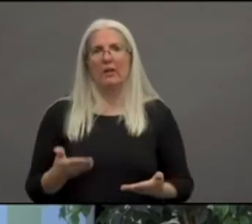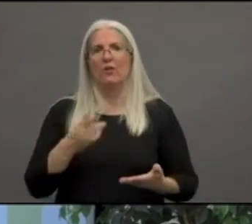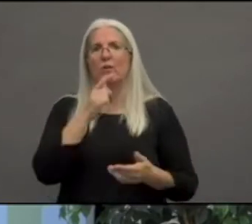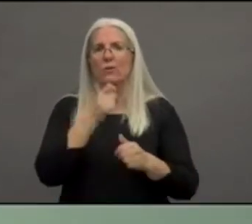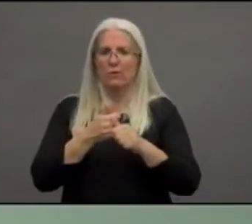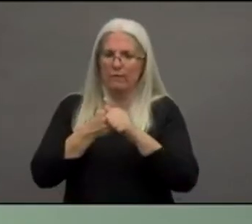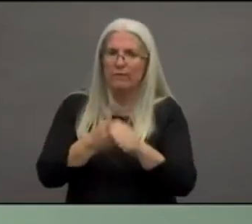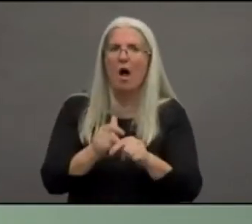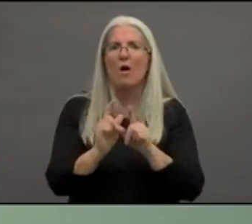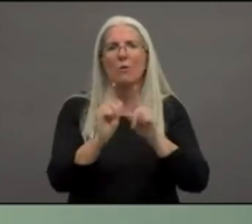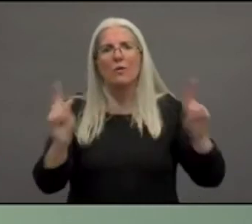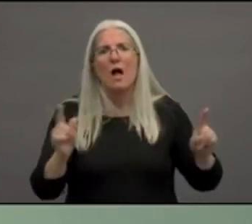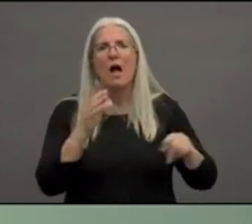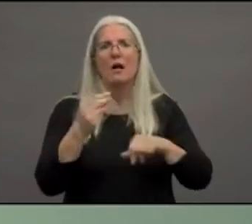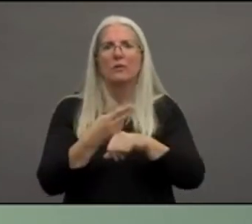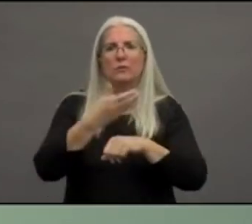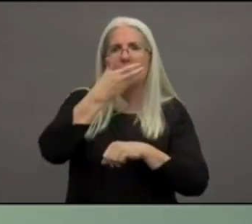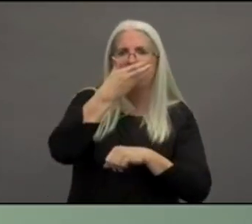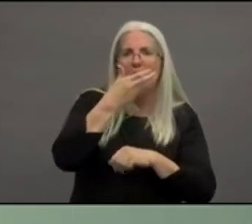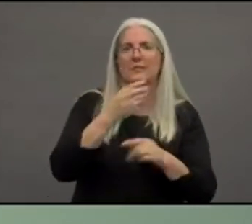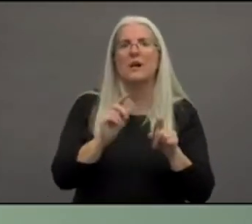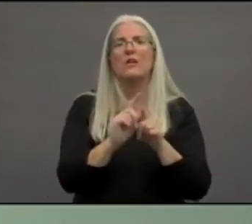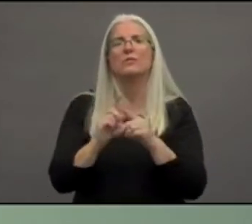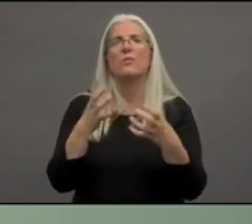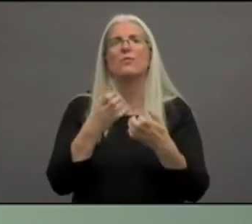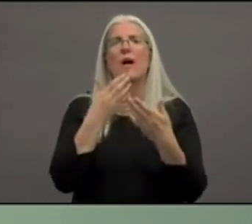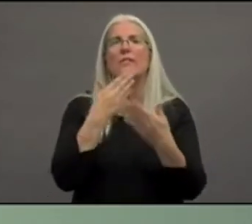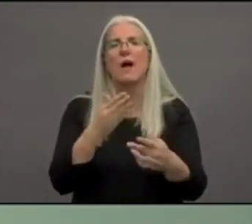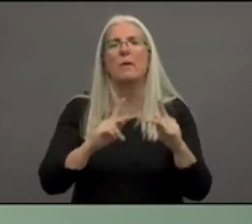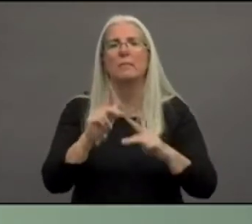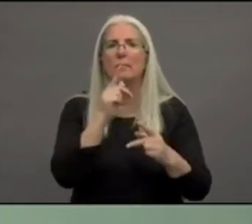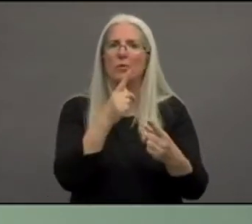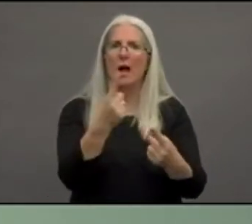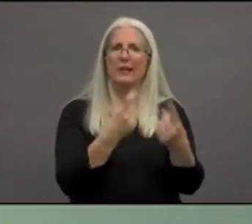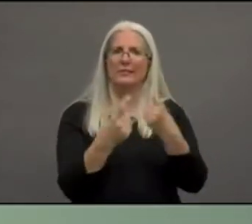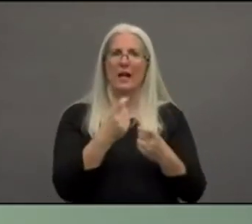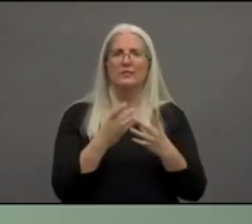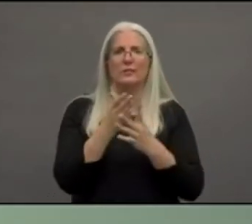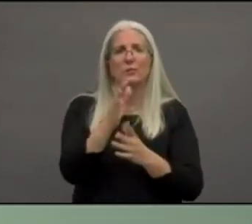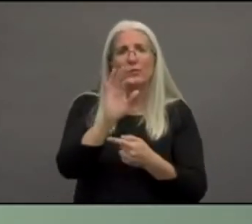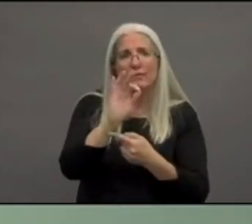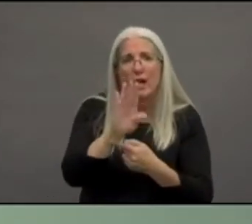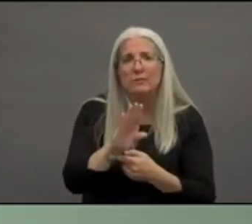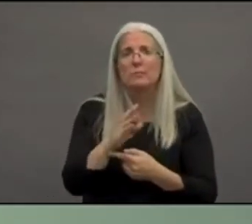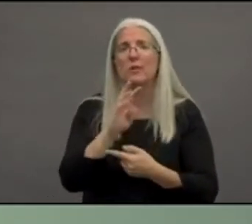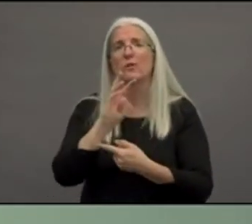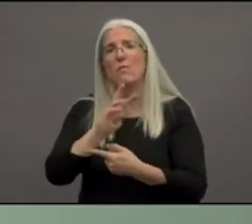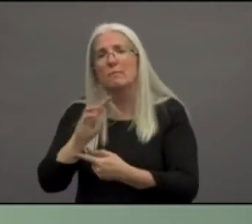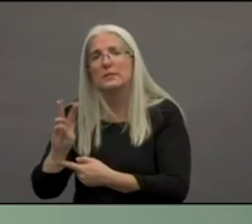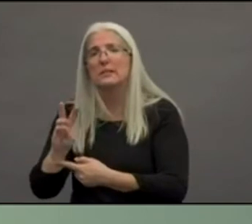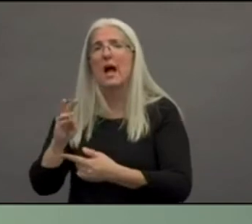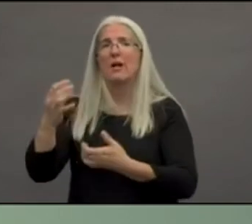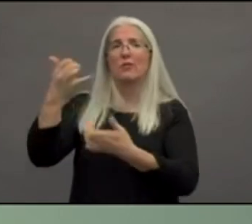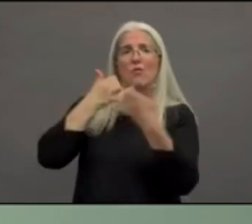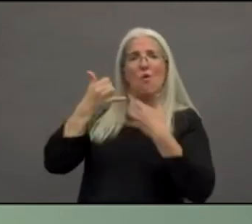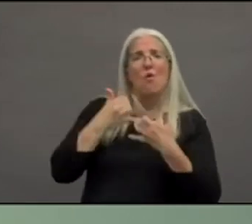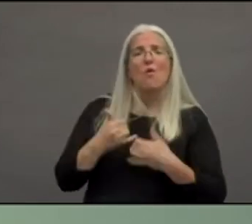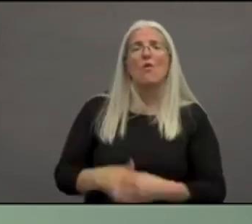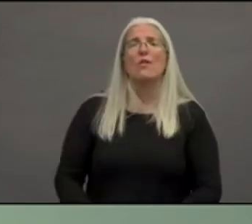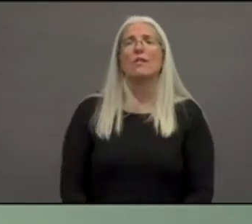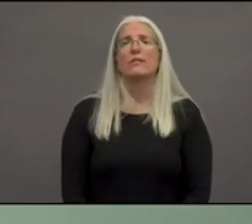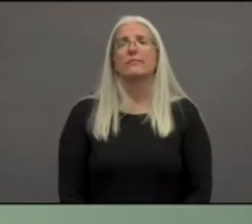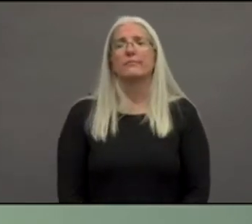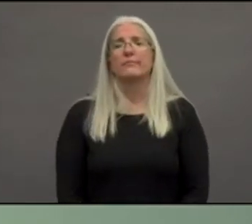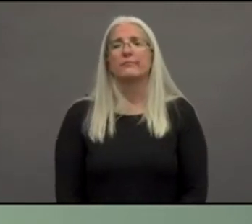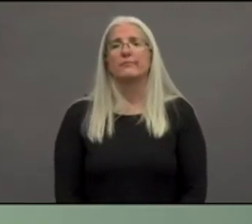We also want to thank people who have been asking questions through our social media portals, calling in through our call center,